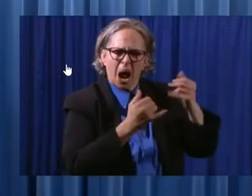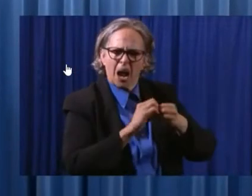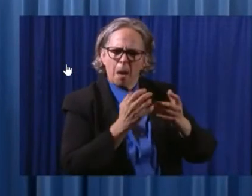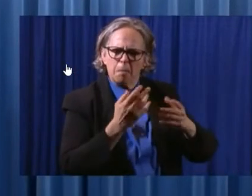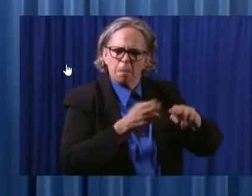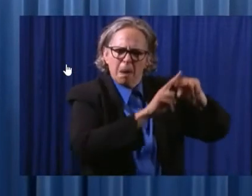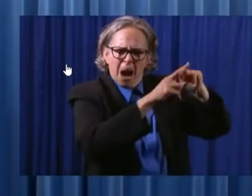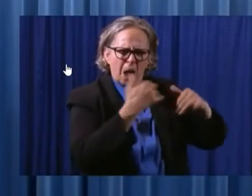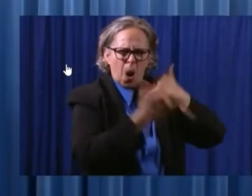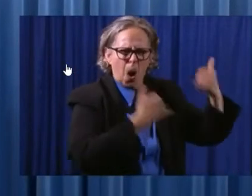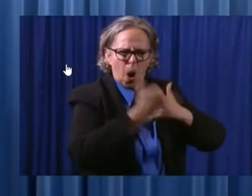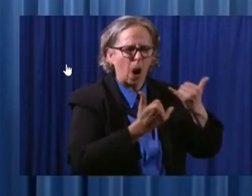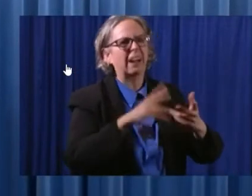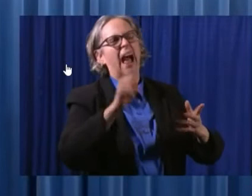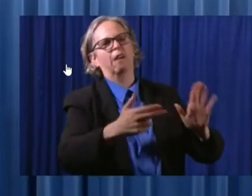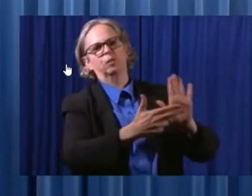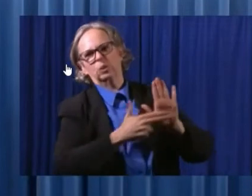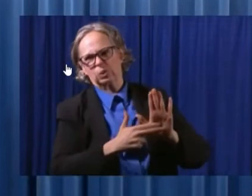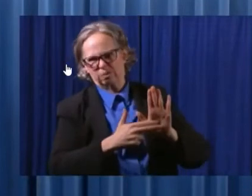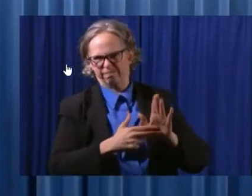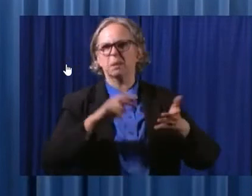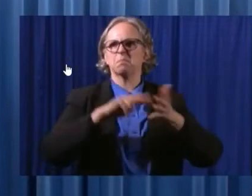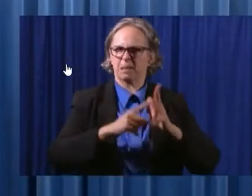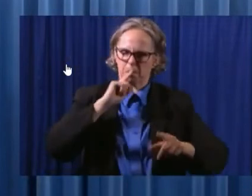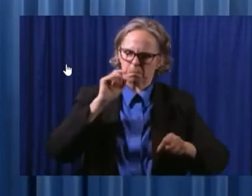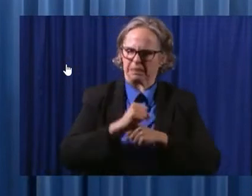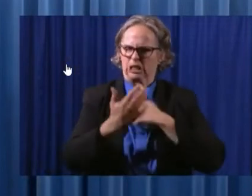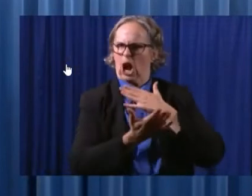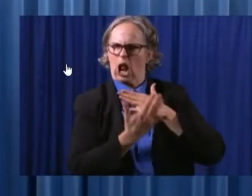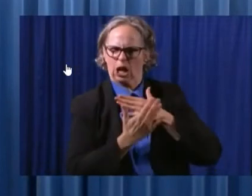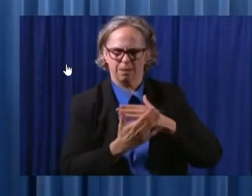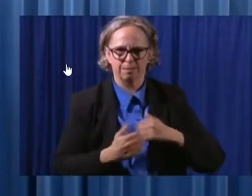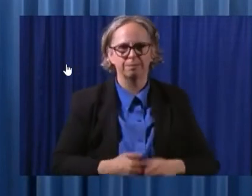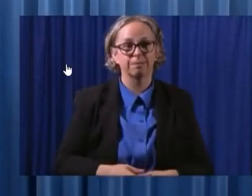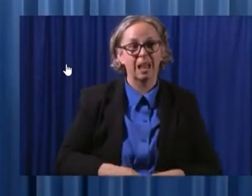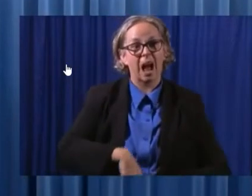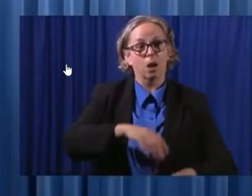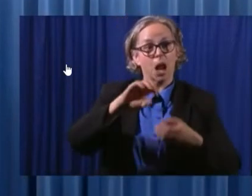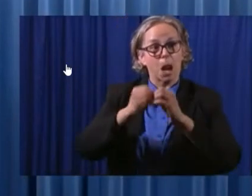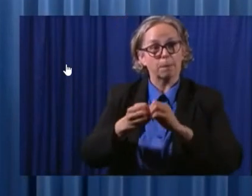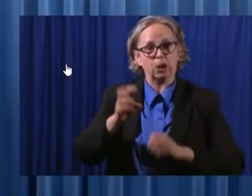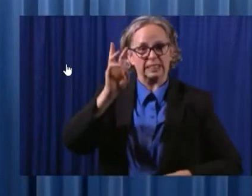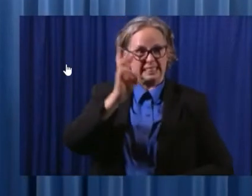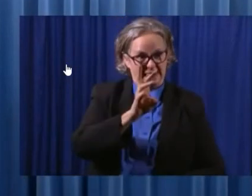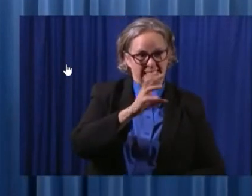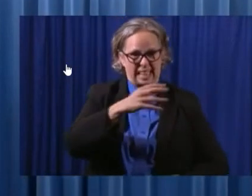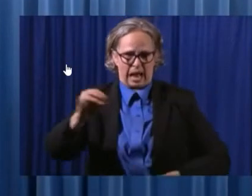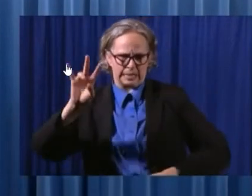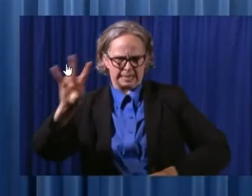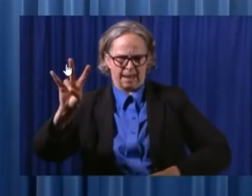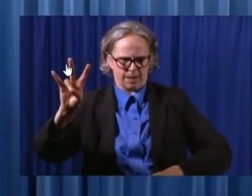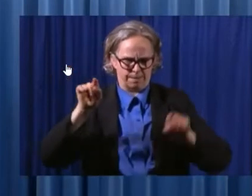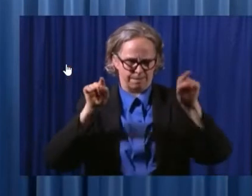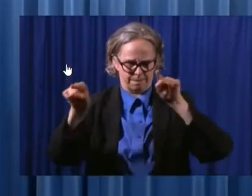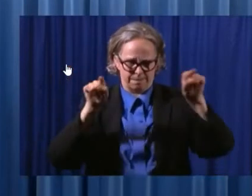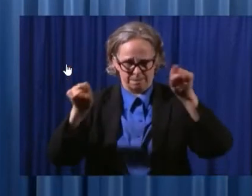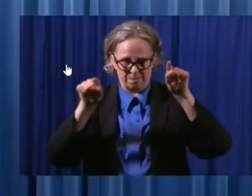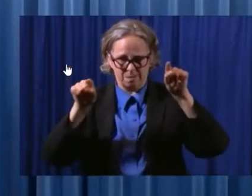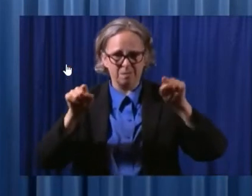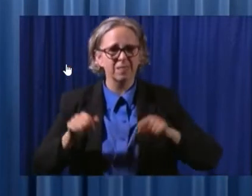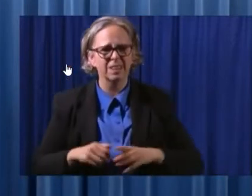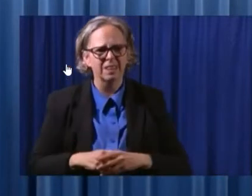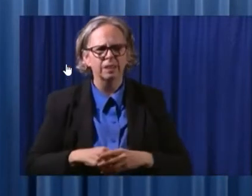go to the last two, 6 and 7. Let's look at hospitalization indicators. The next two indicators focus on the number of people in a